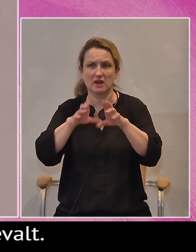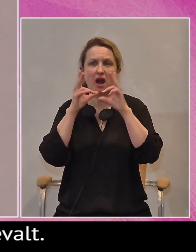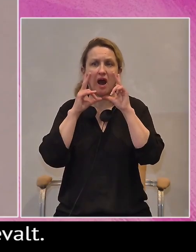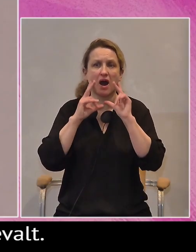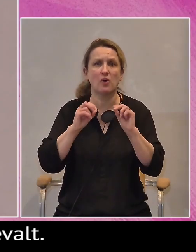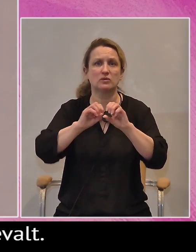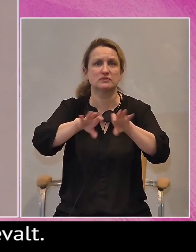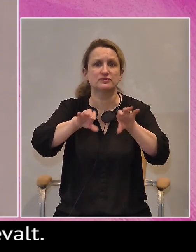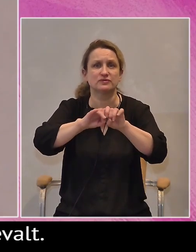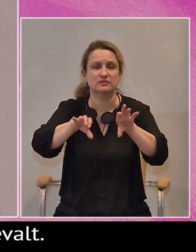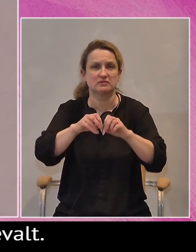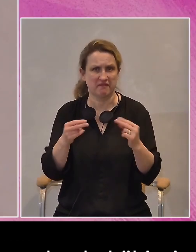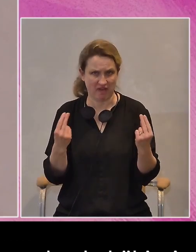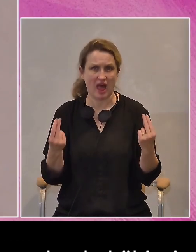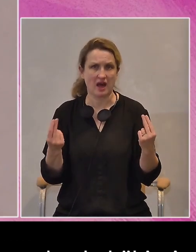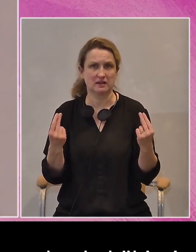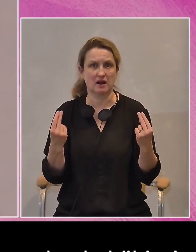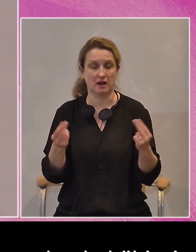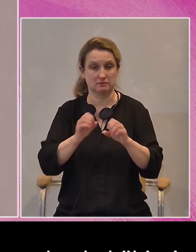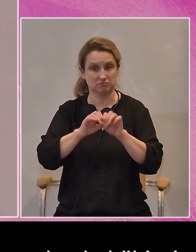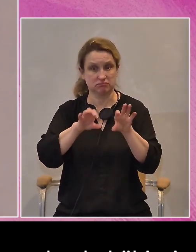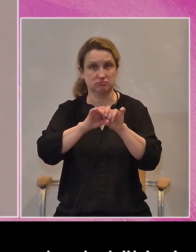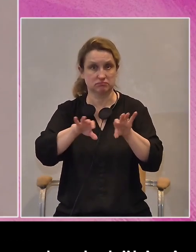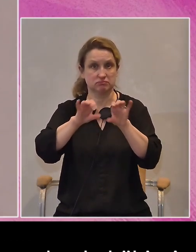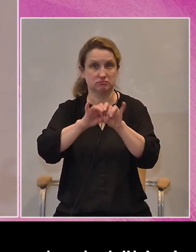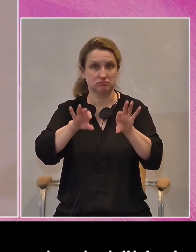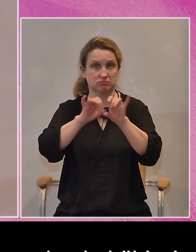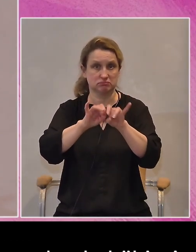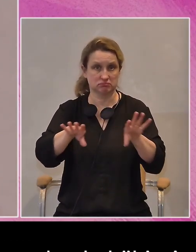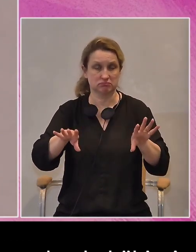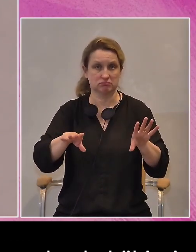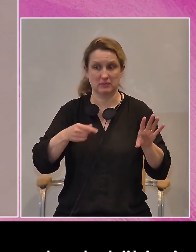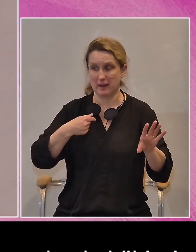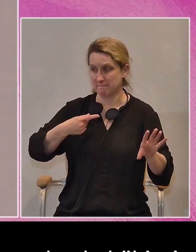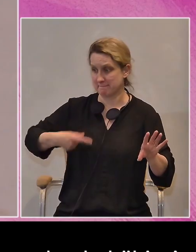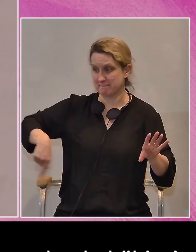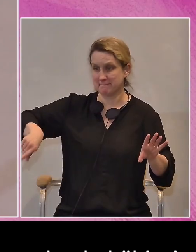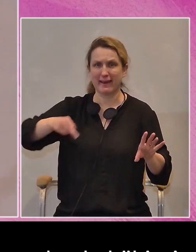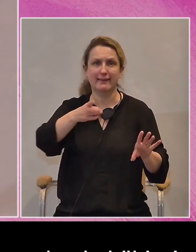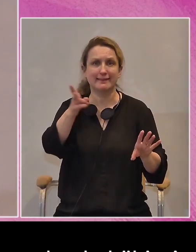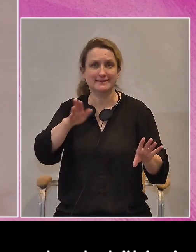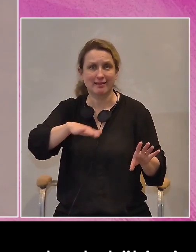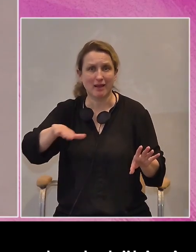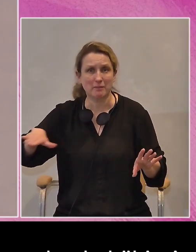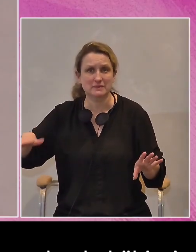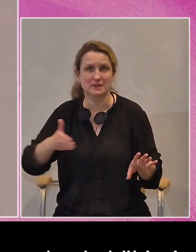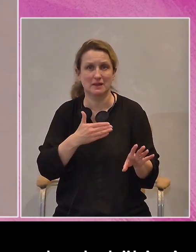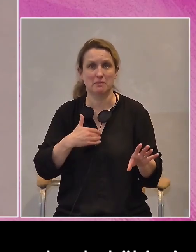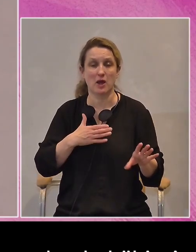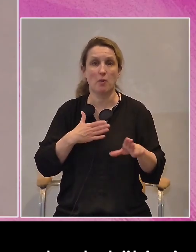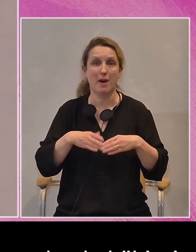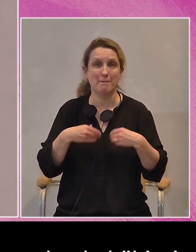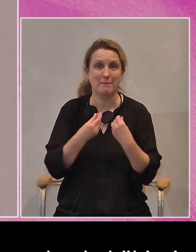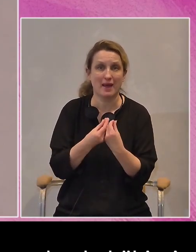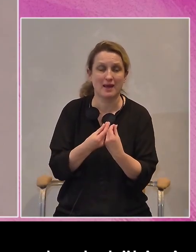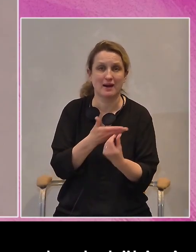our child is väärikalt. not a matter of shame. If we speak openly with dignity,